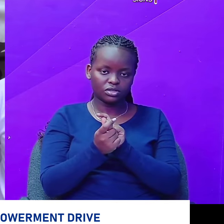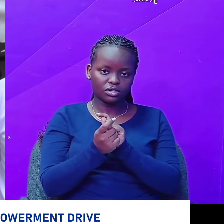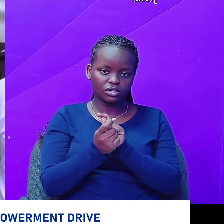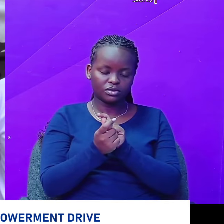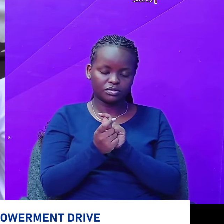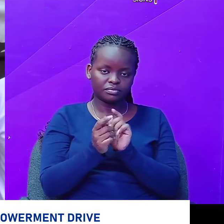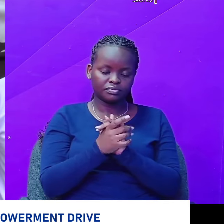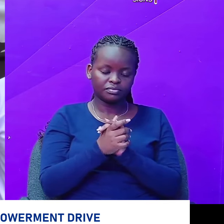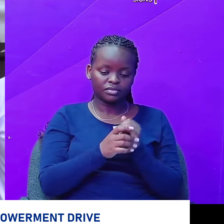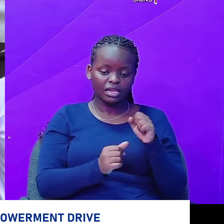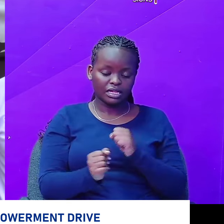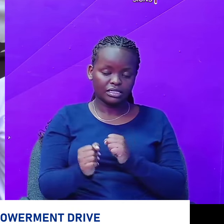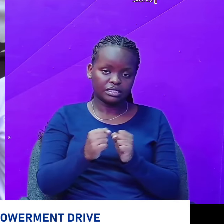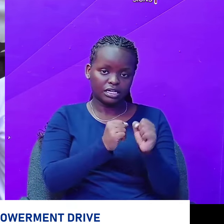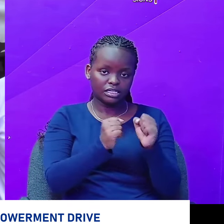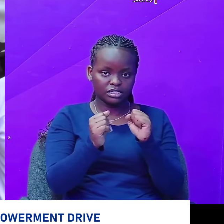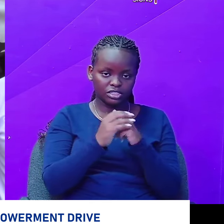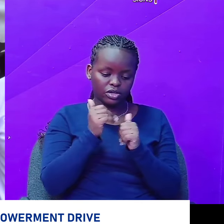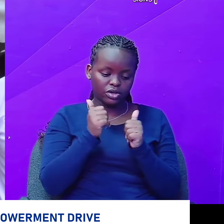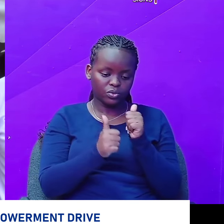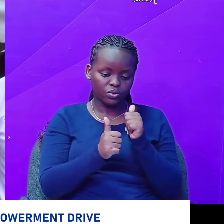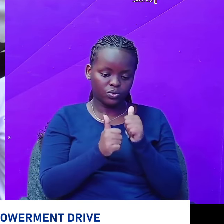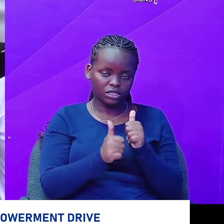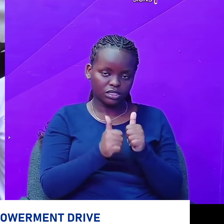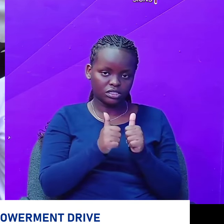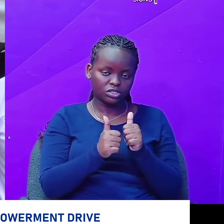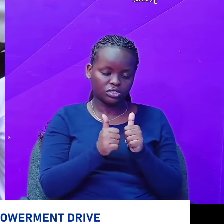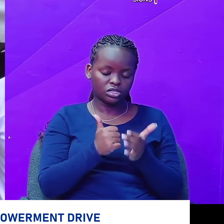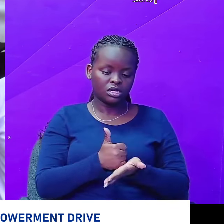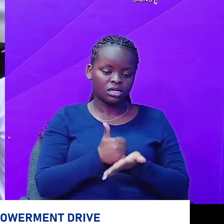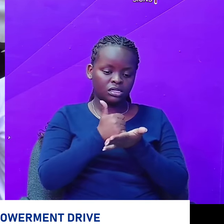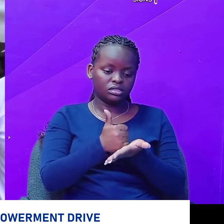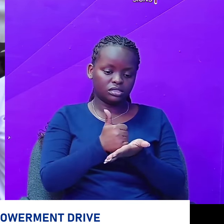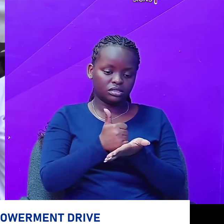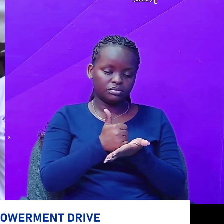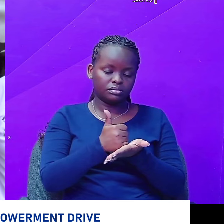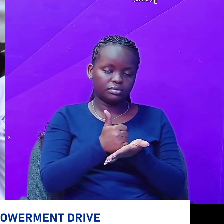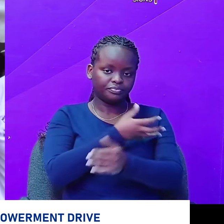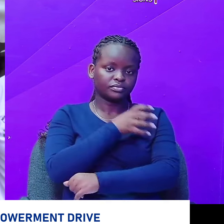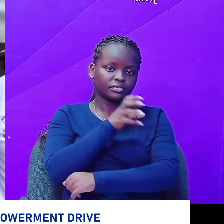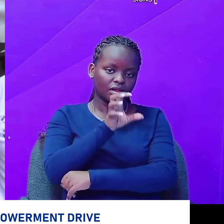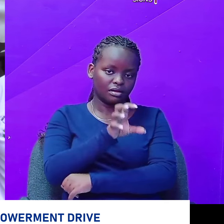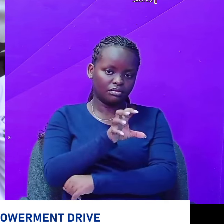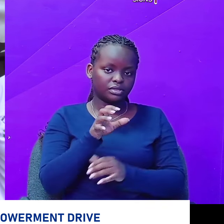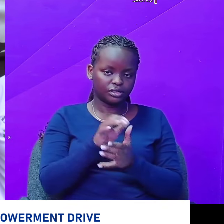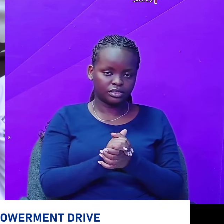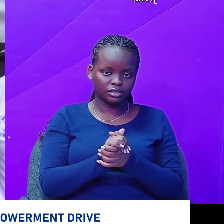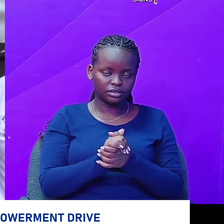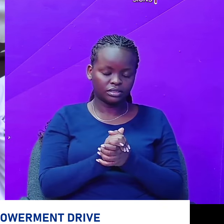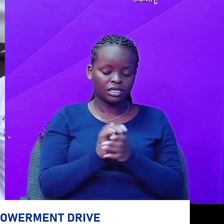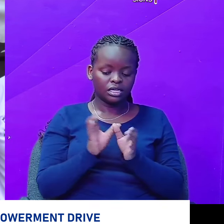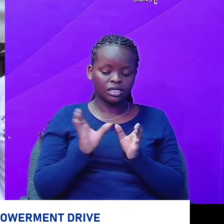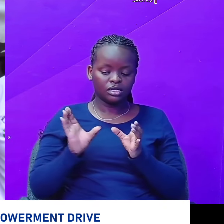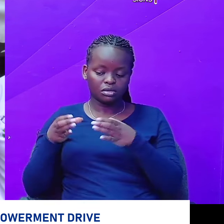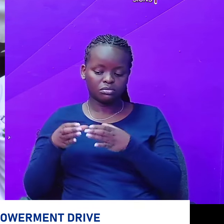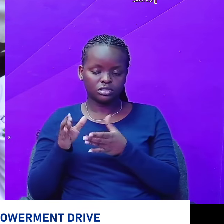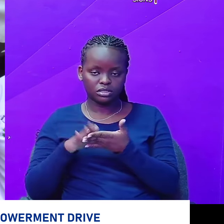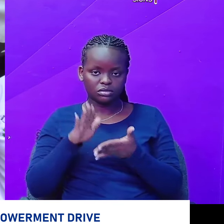strategy, which aims at actually empowering communities, mostly